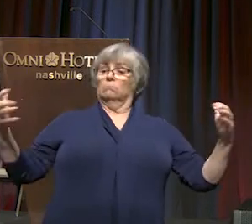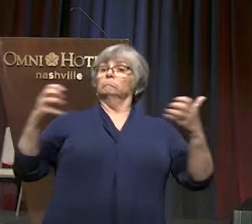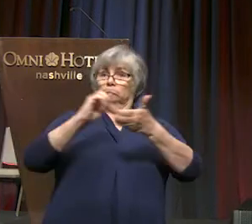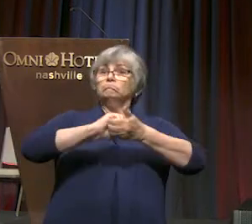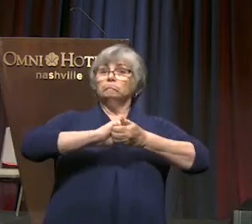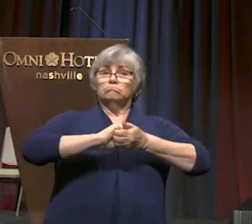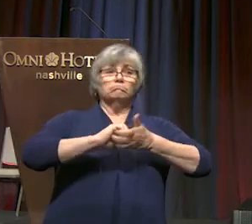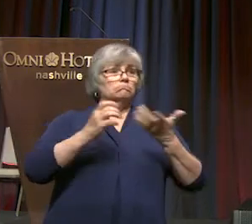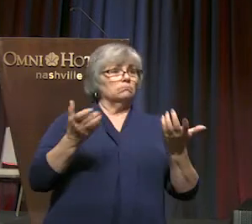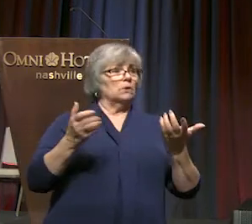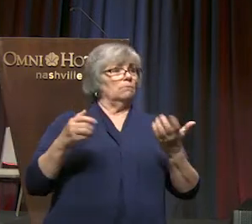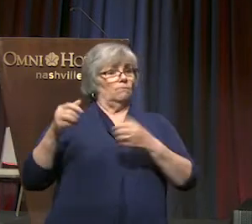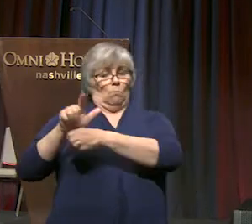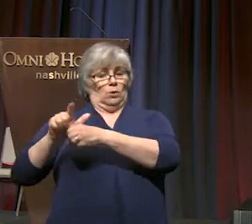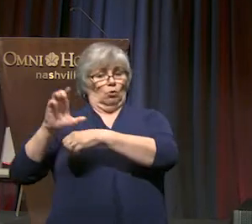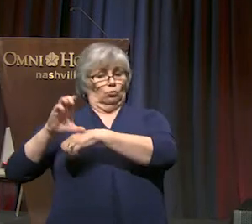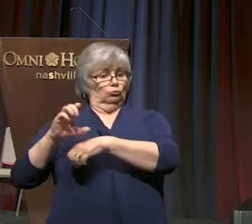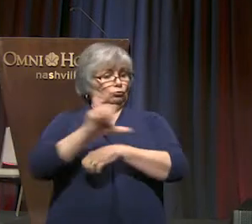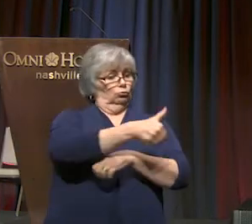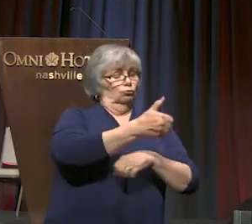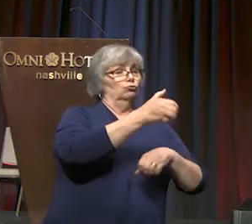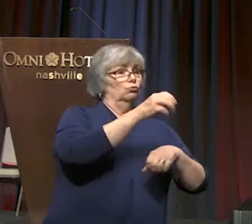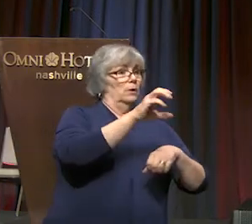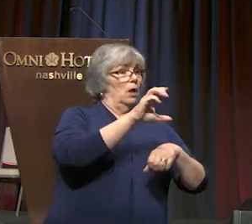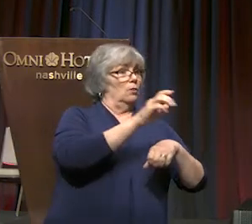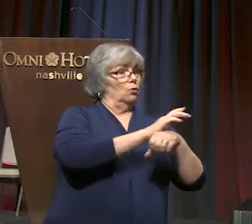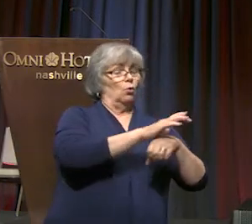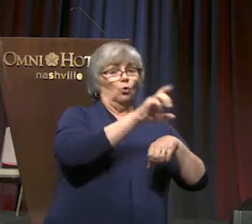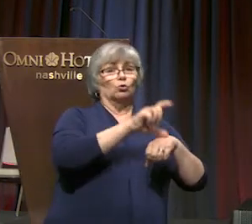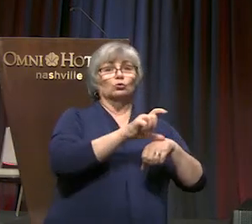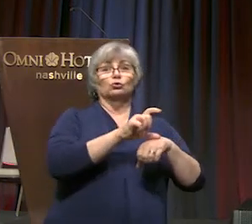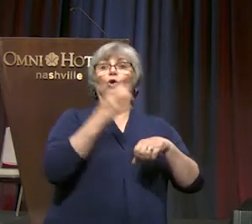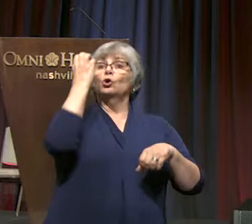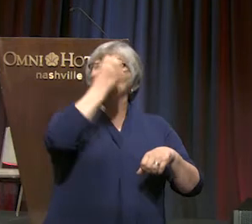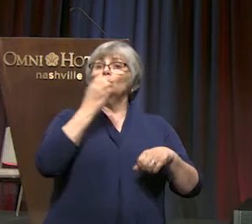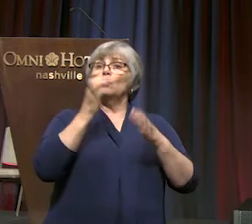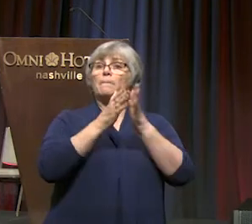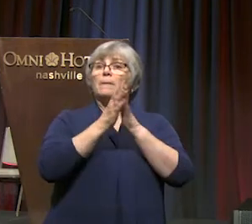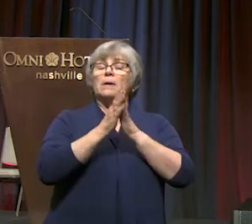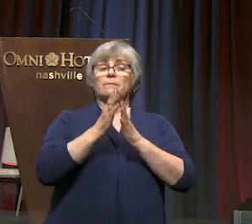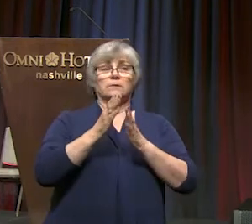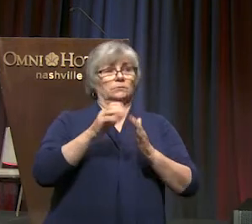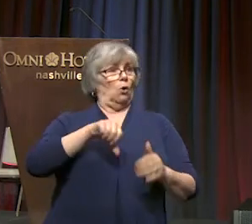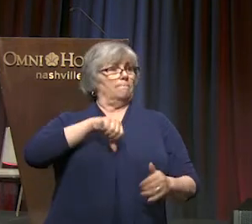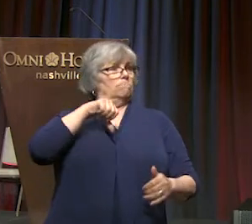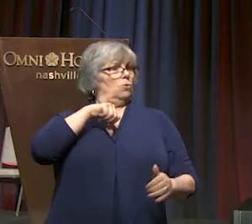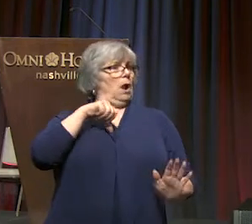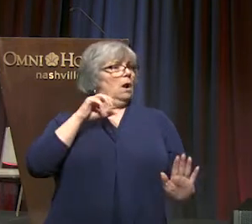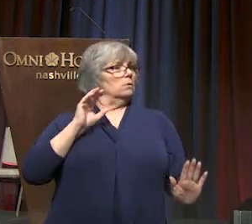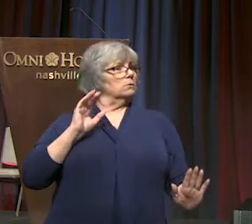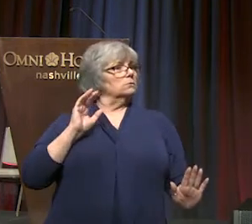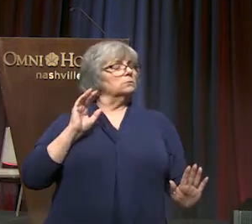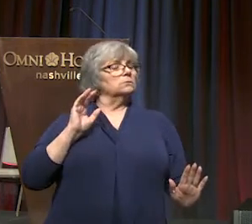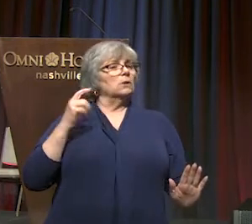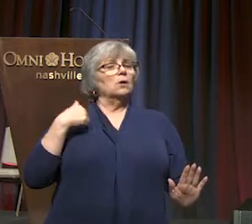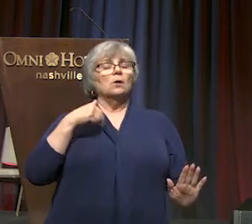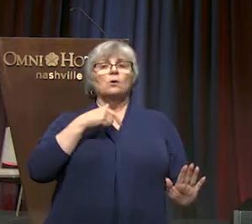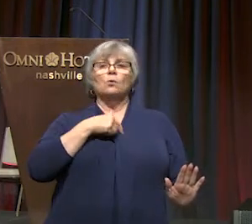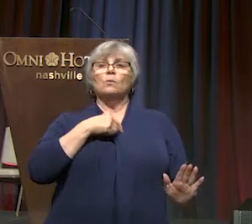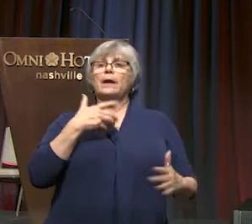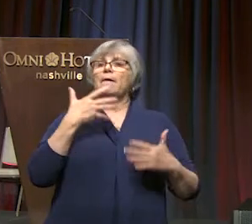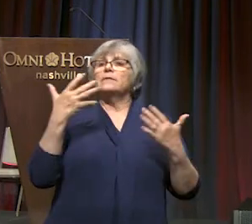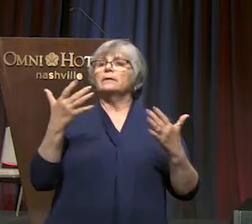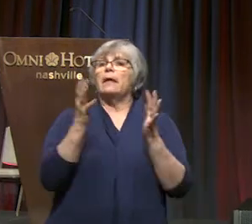one local church to another. The European Methodists are proud Methodists, and we place